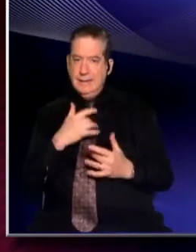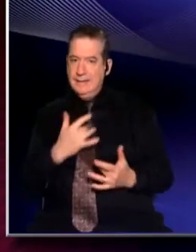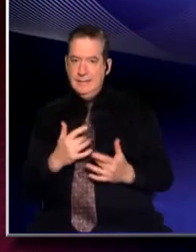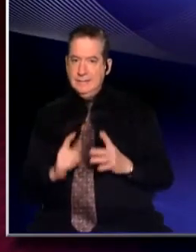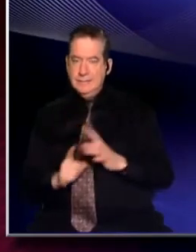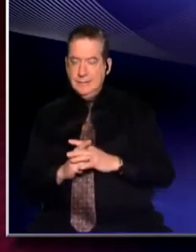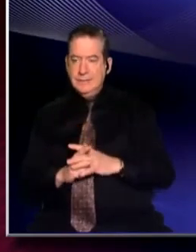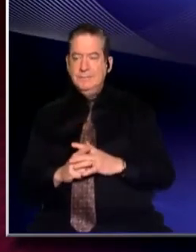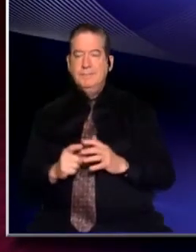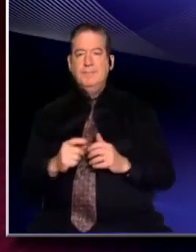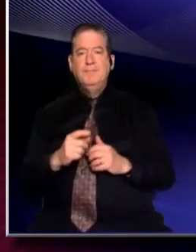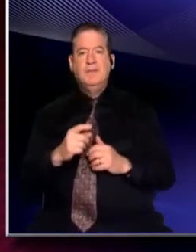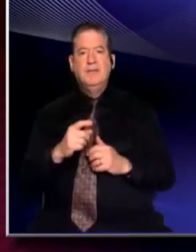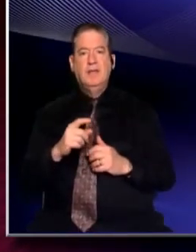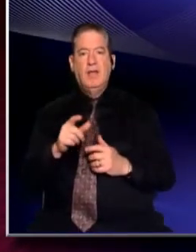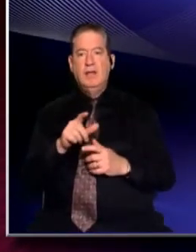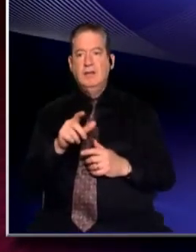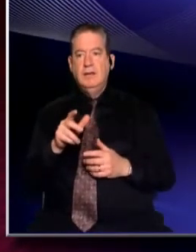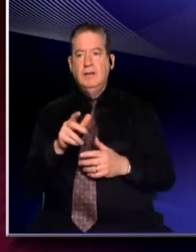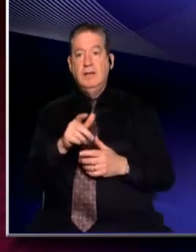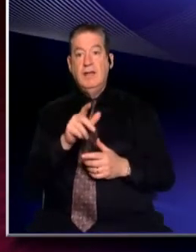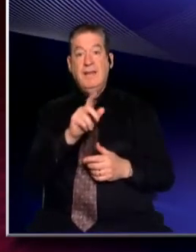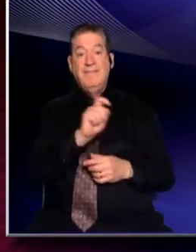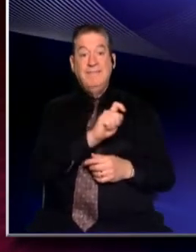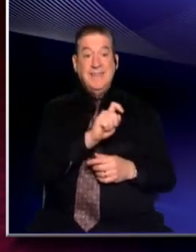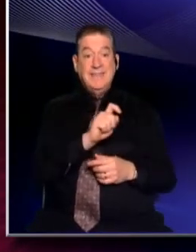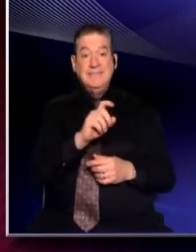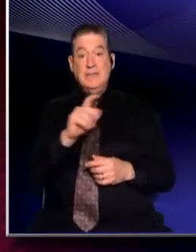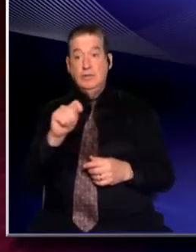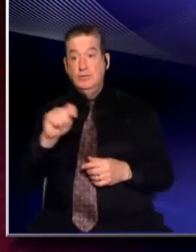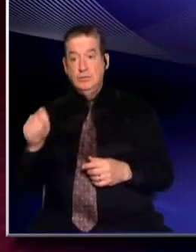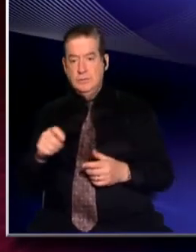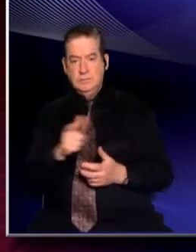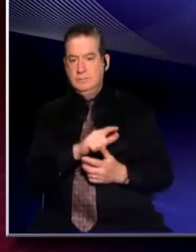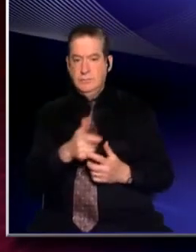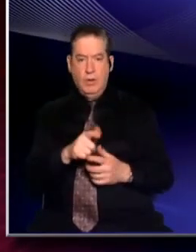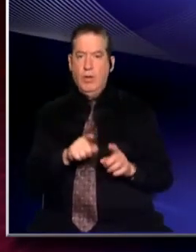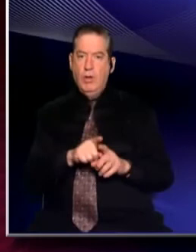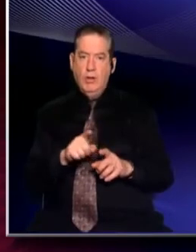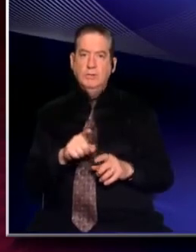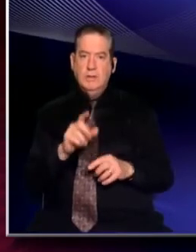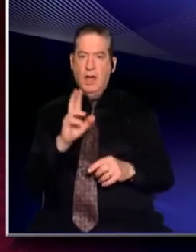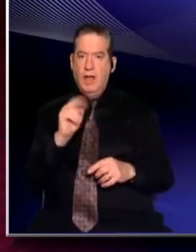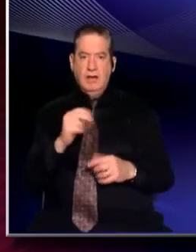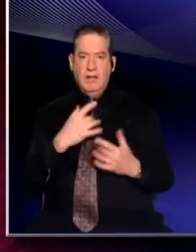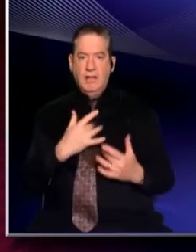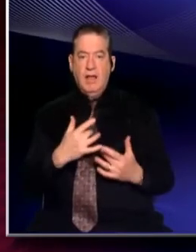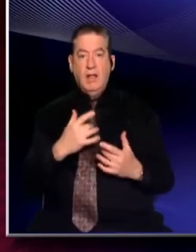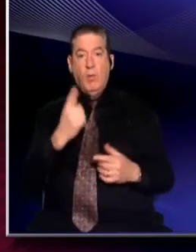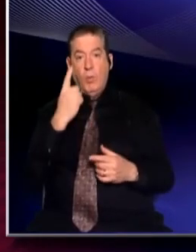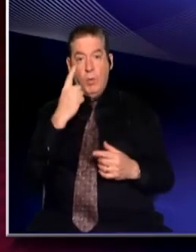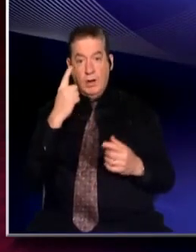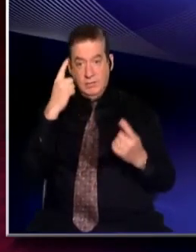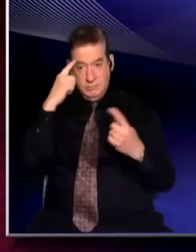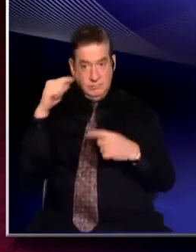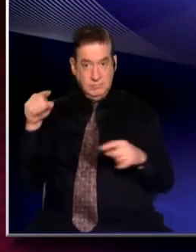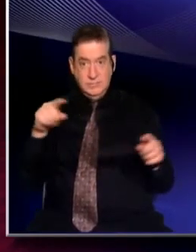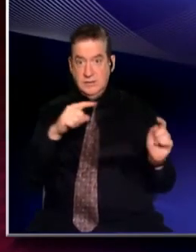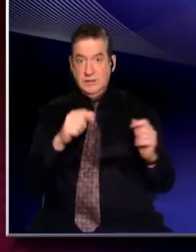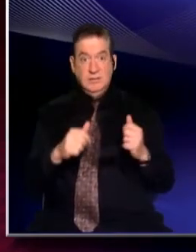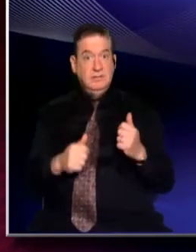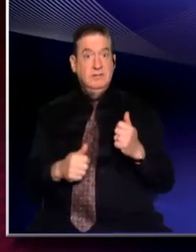up. Alternating between Phoenix and Tucson was also very unlikely. The one consensus, one area of consensus